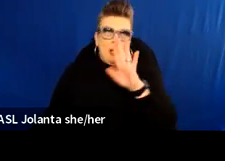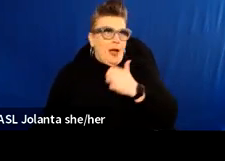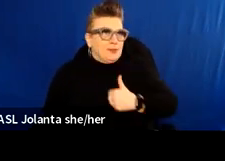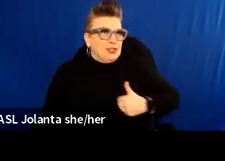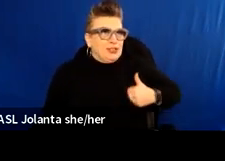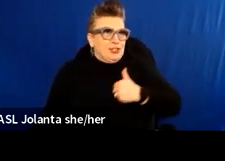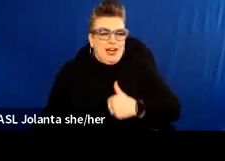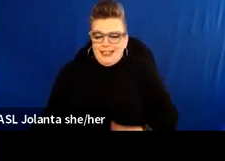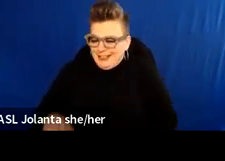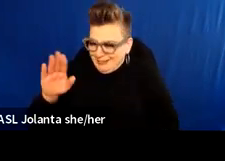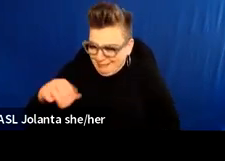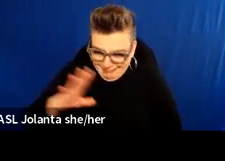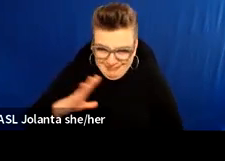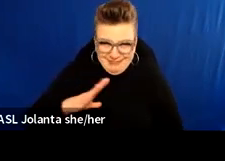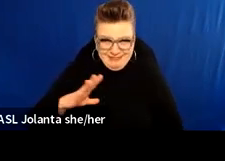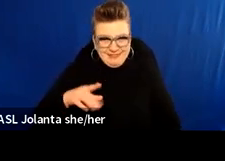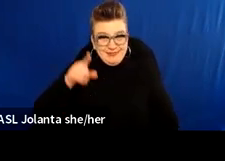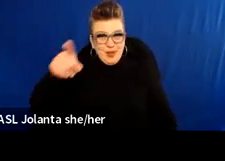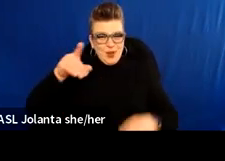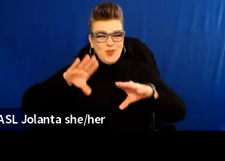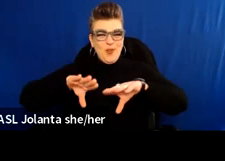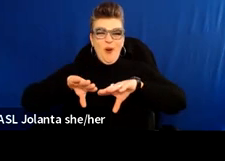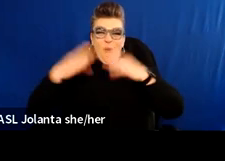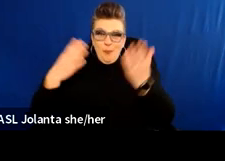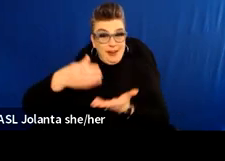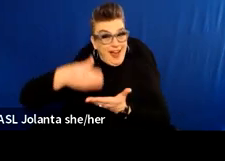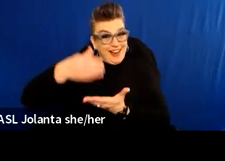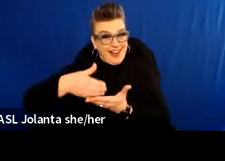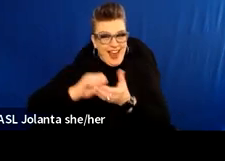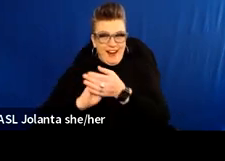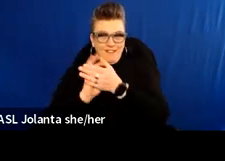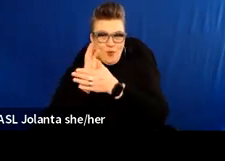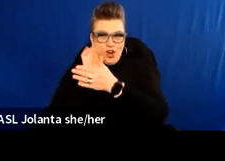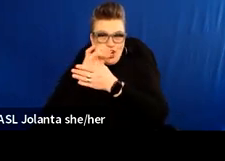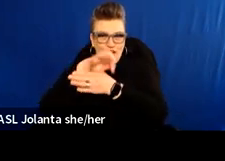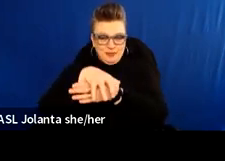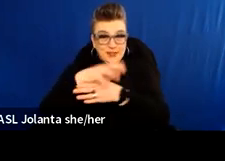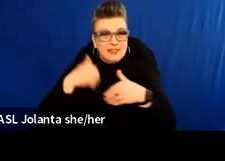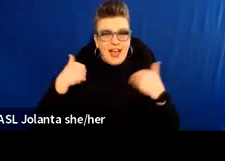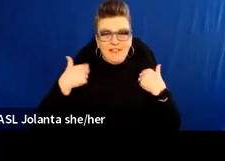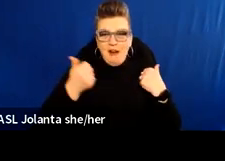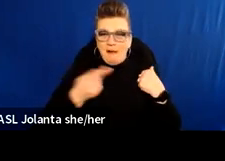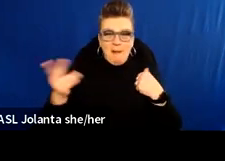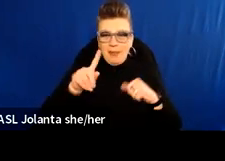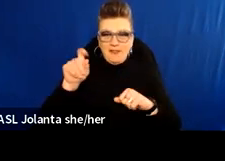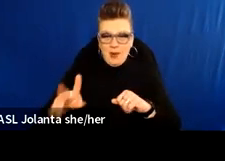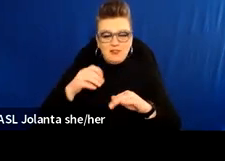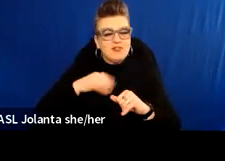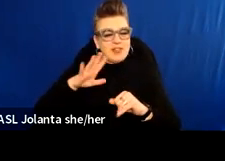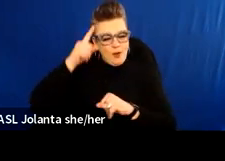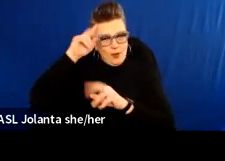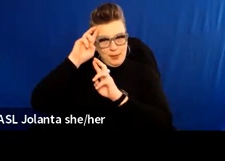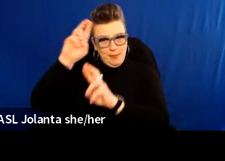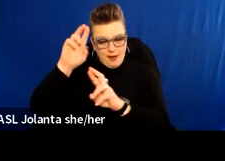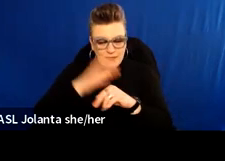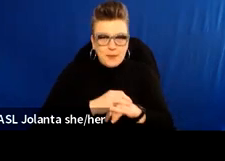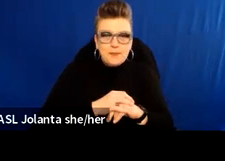um i think you've opened up a can of worms i do have a couple of questions um but i will be mindful um so i think for me